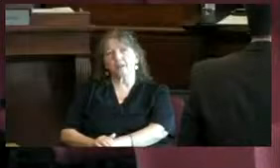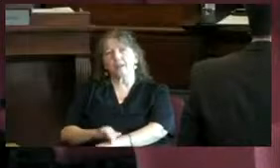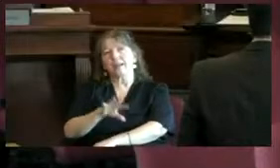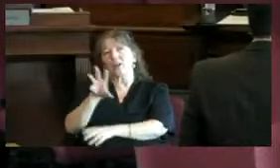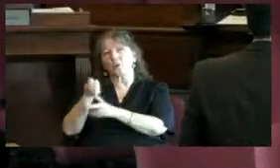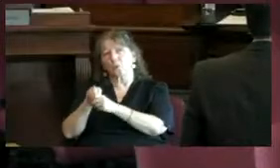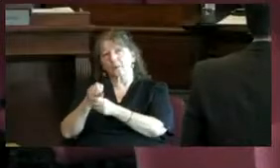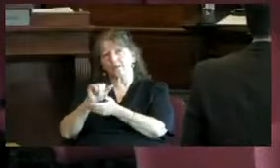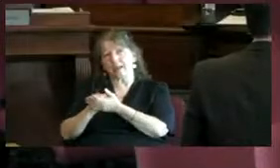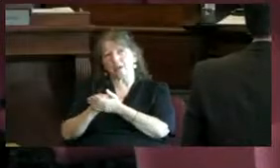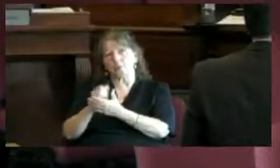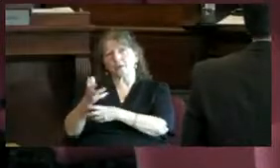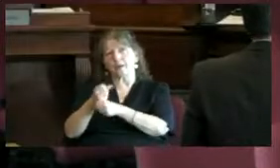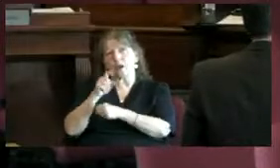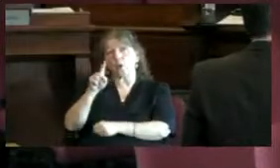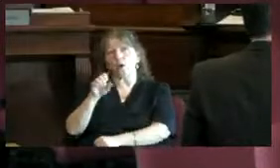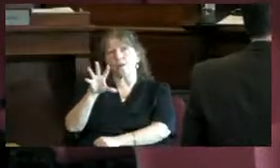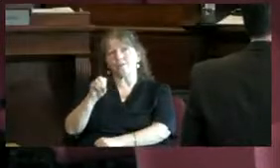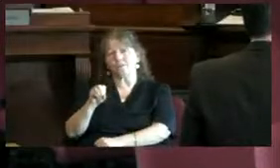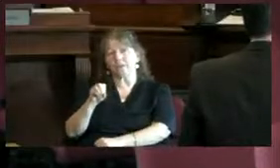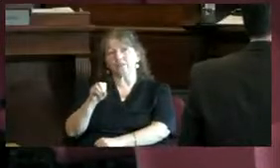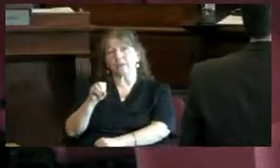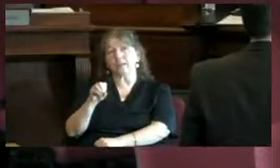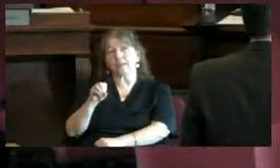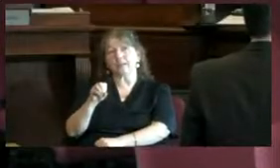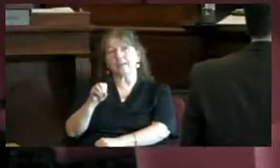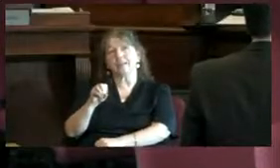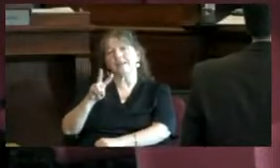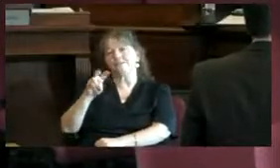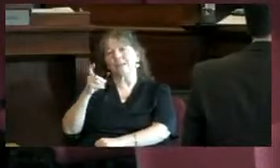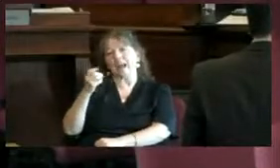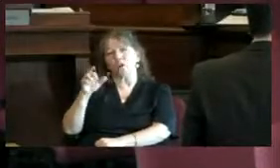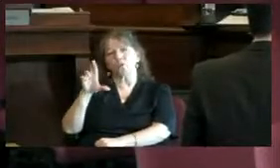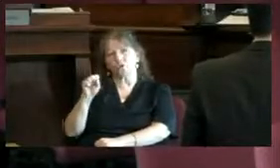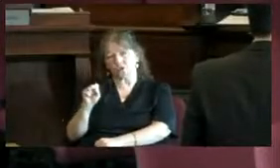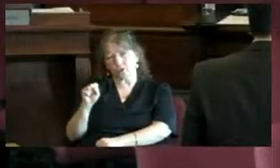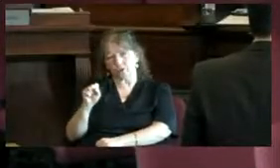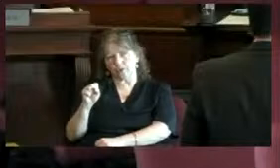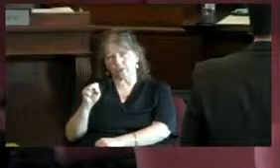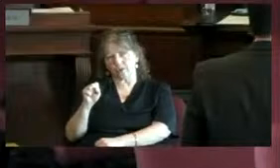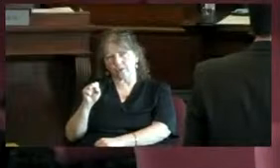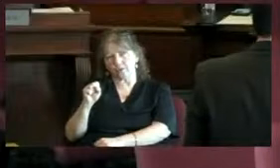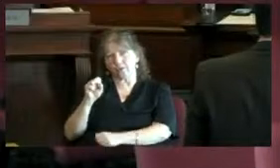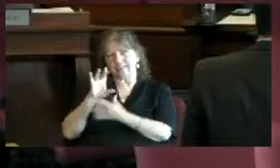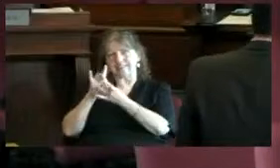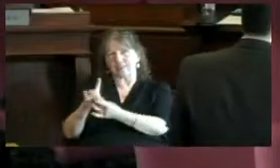secured 150 project-based vouchers, which previously there was no